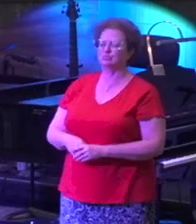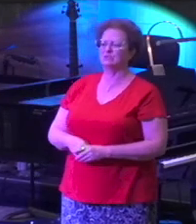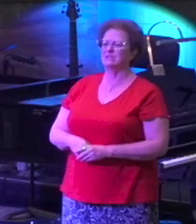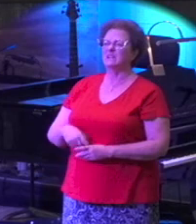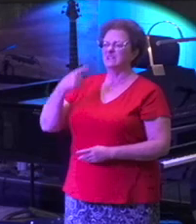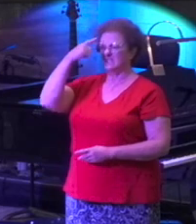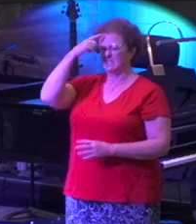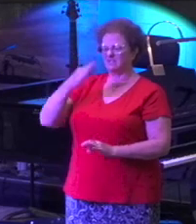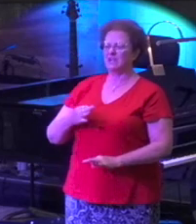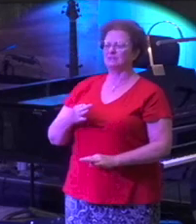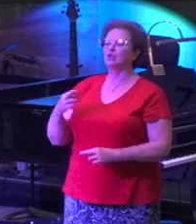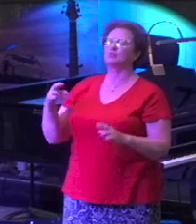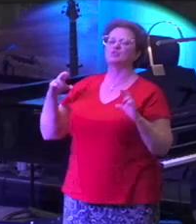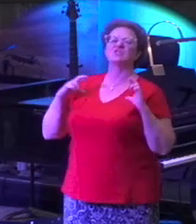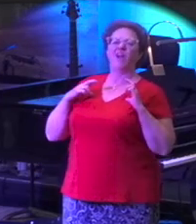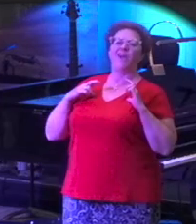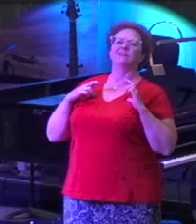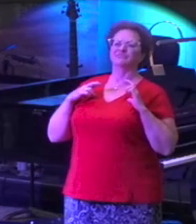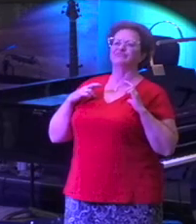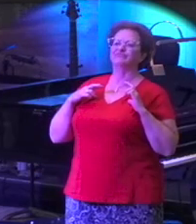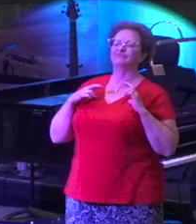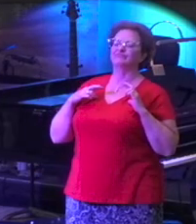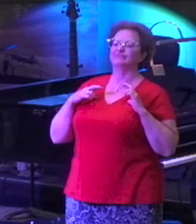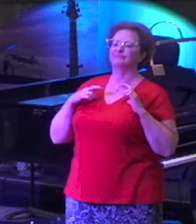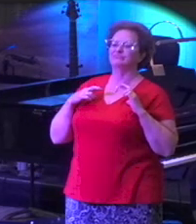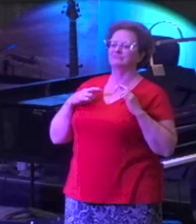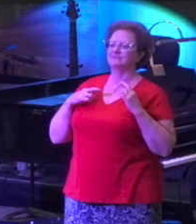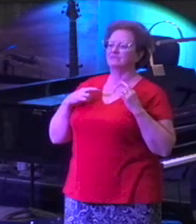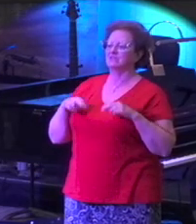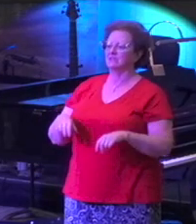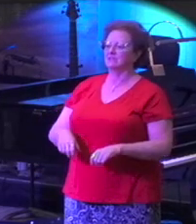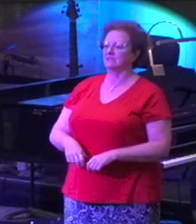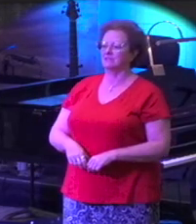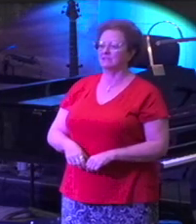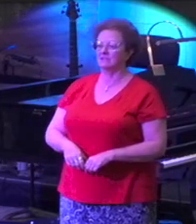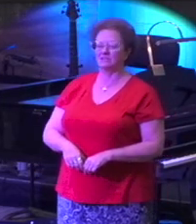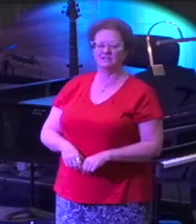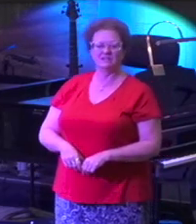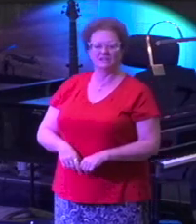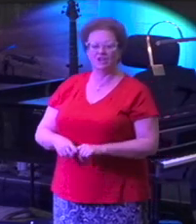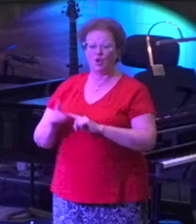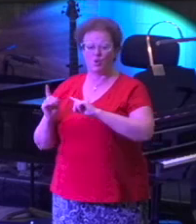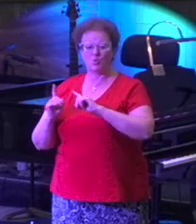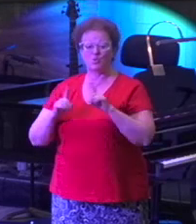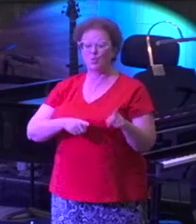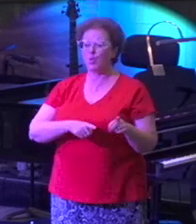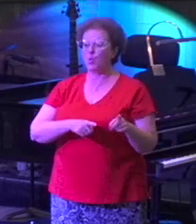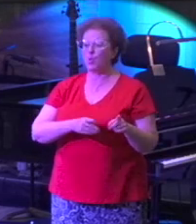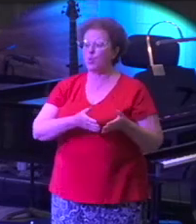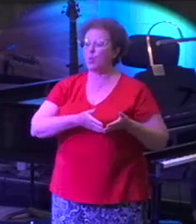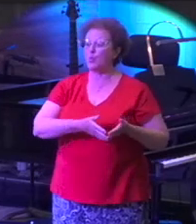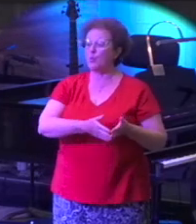retire. So Jonah literally left the ministry. Started a shipping business. We know that because he was allowed below the